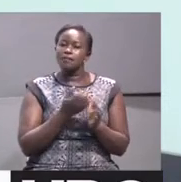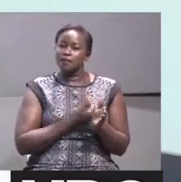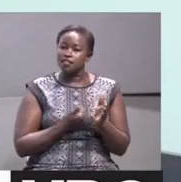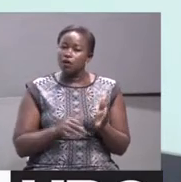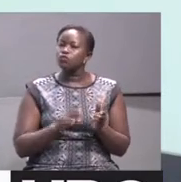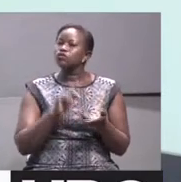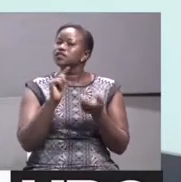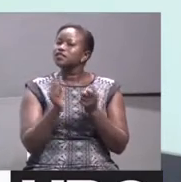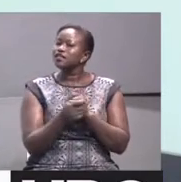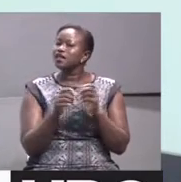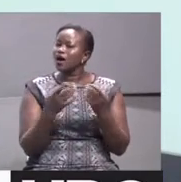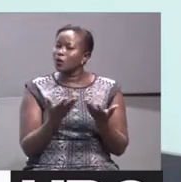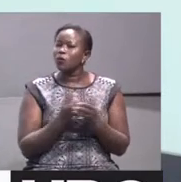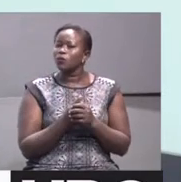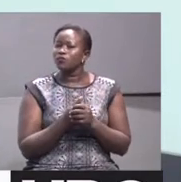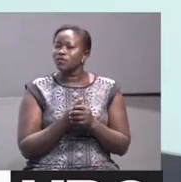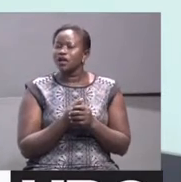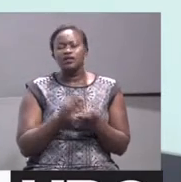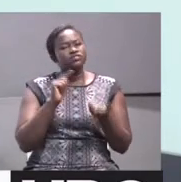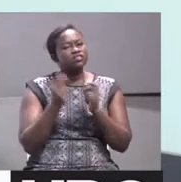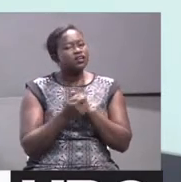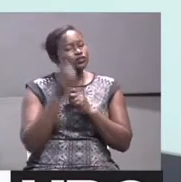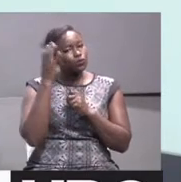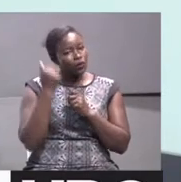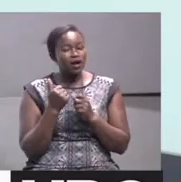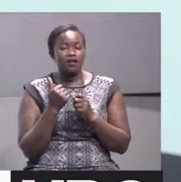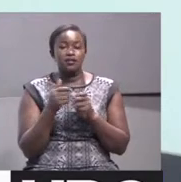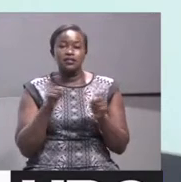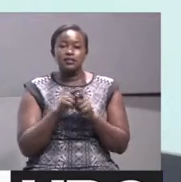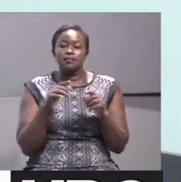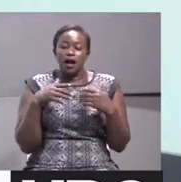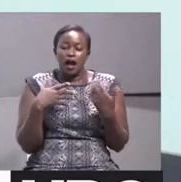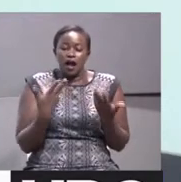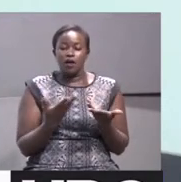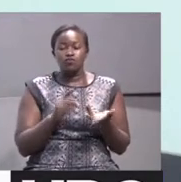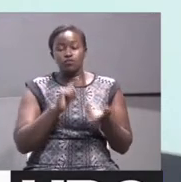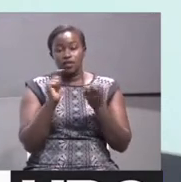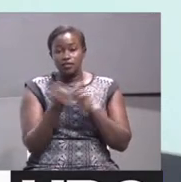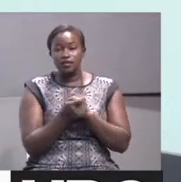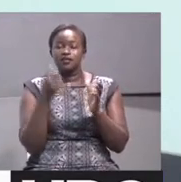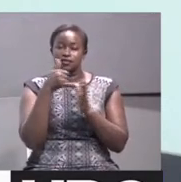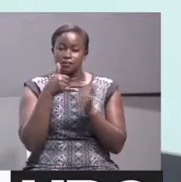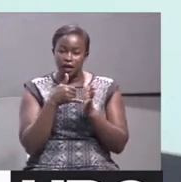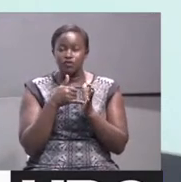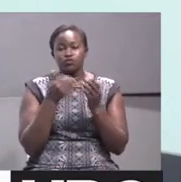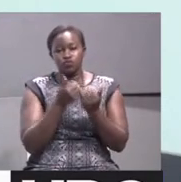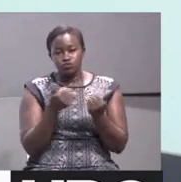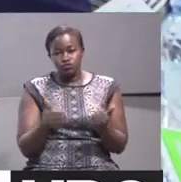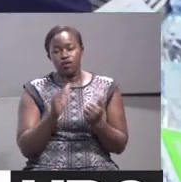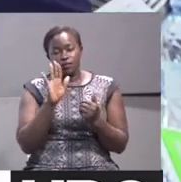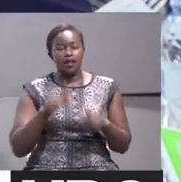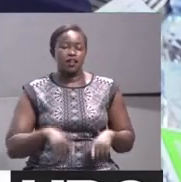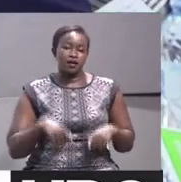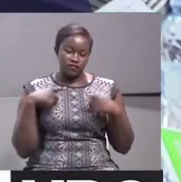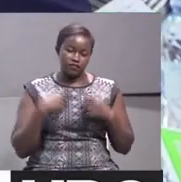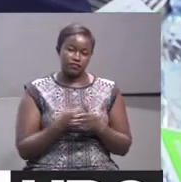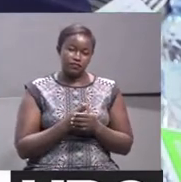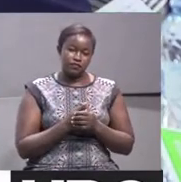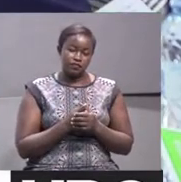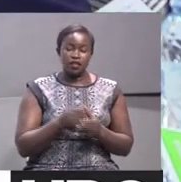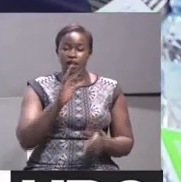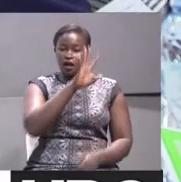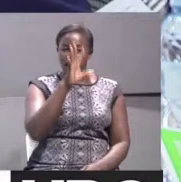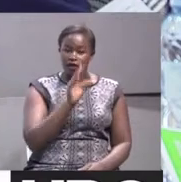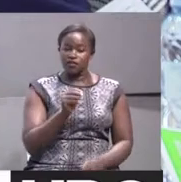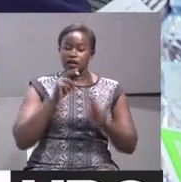changing, why is it changing, and how do these changes impact on children's well-being. The African